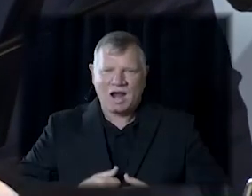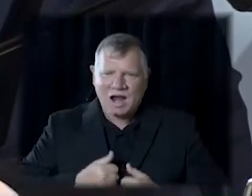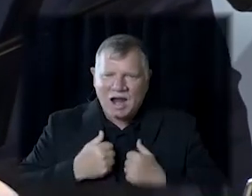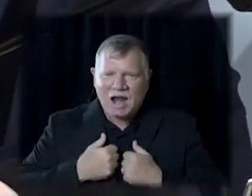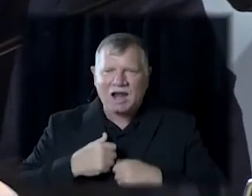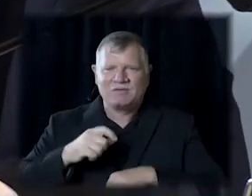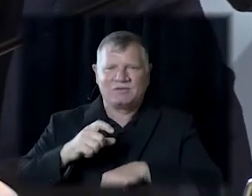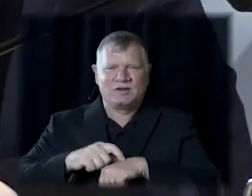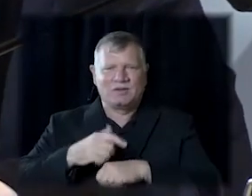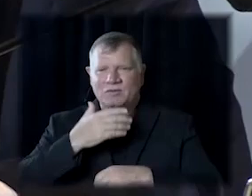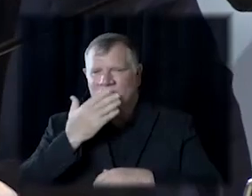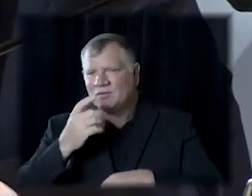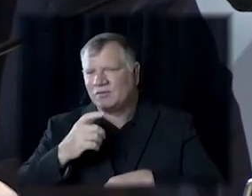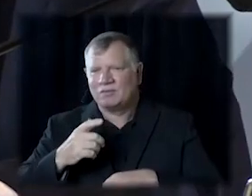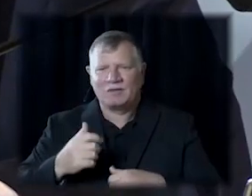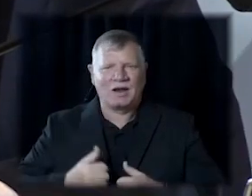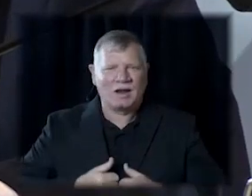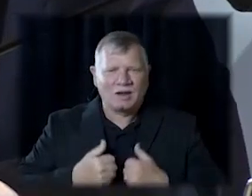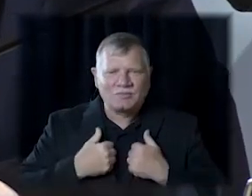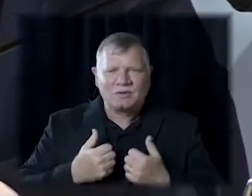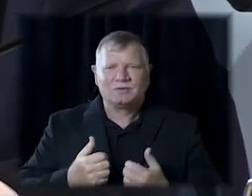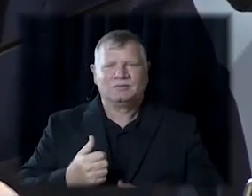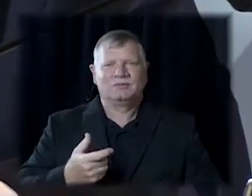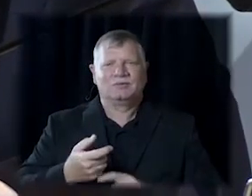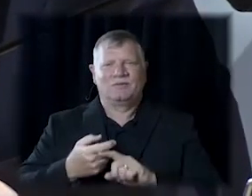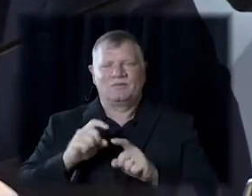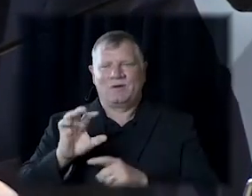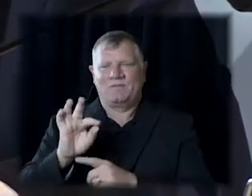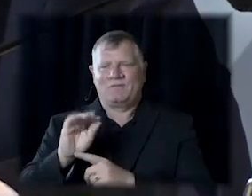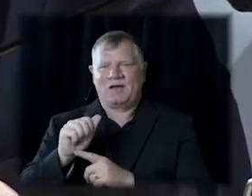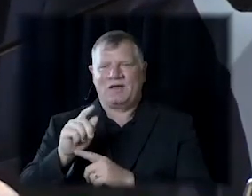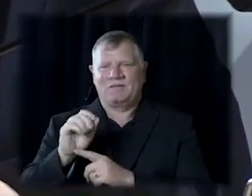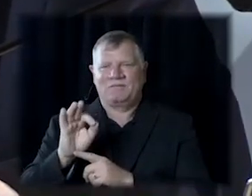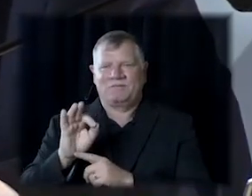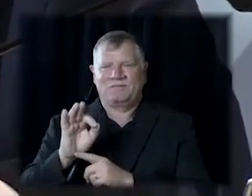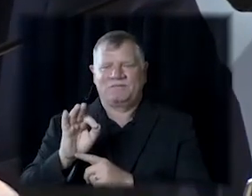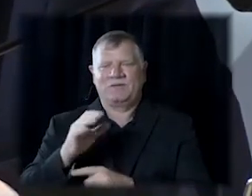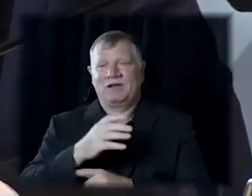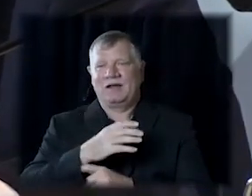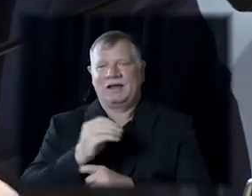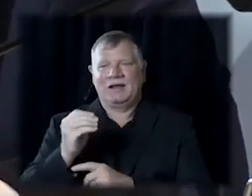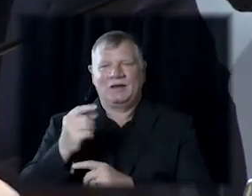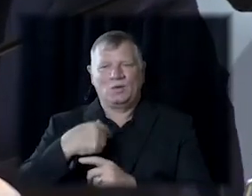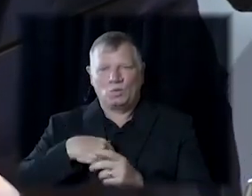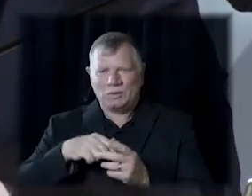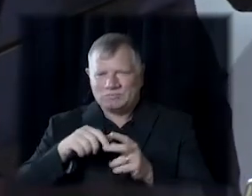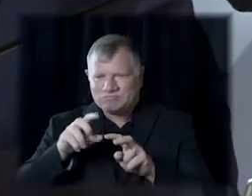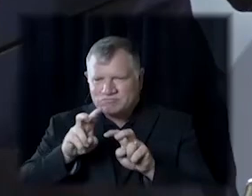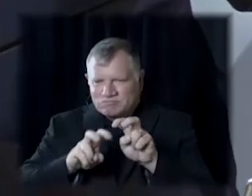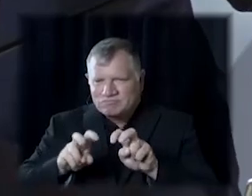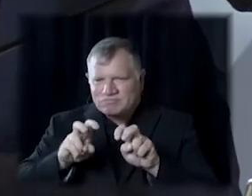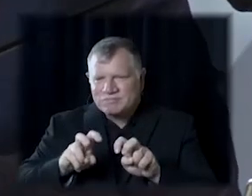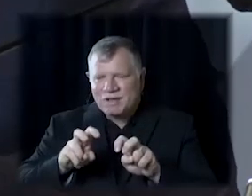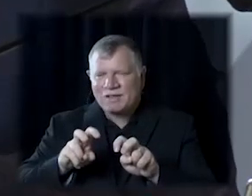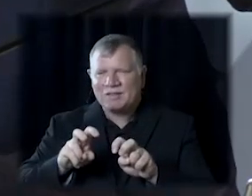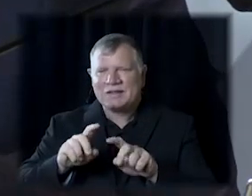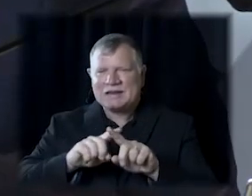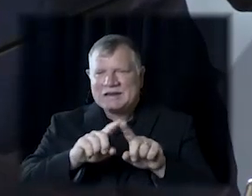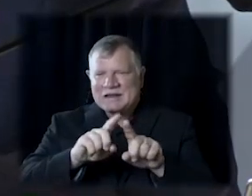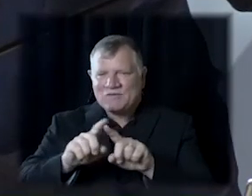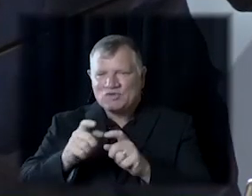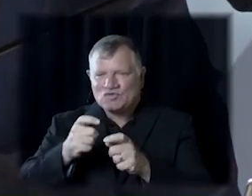at times that we didn't have the address, from a FOF, we spent this time analyzing the